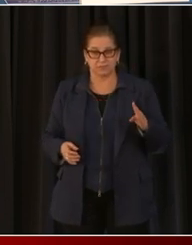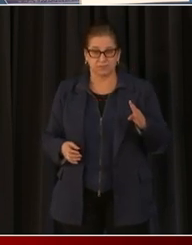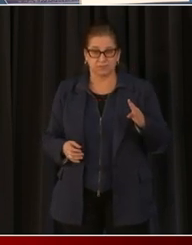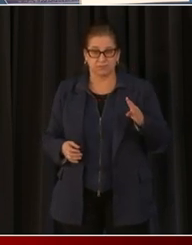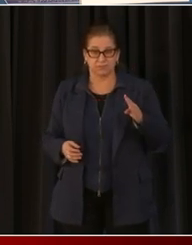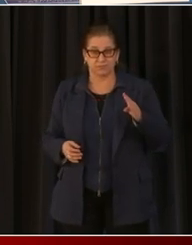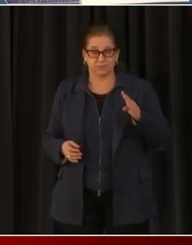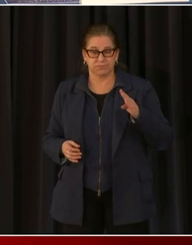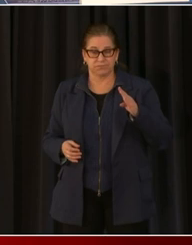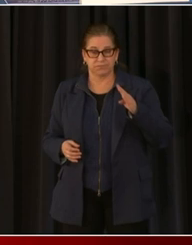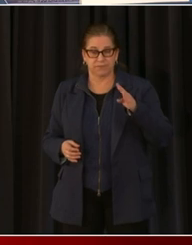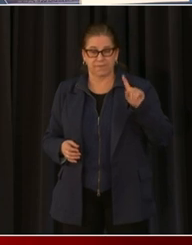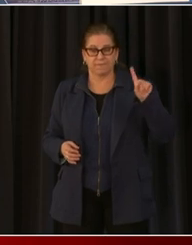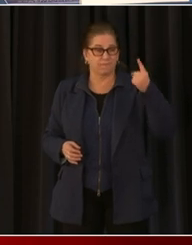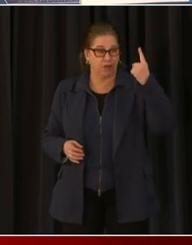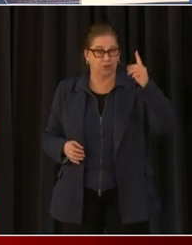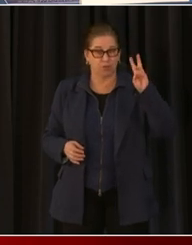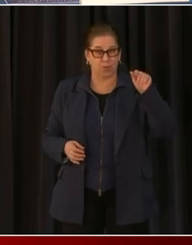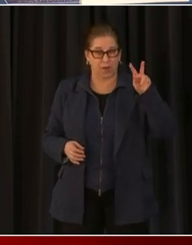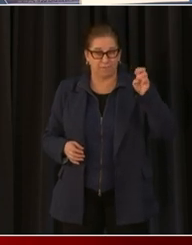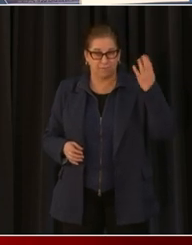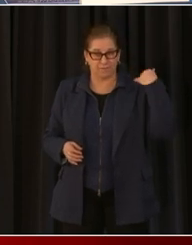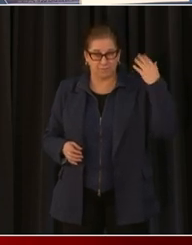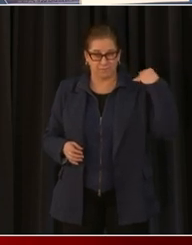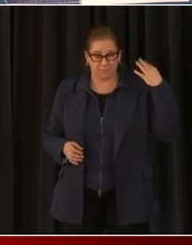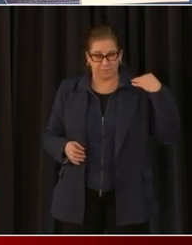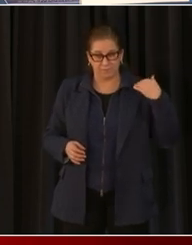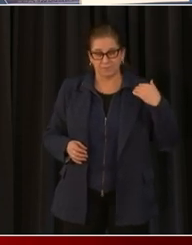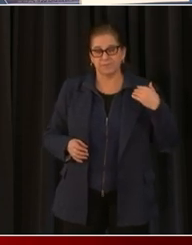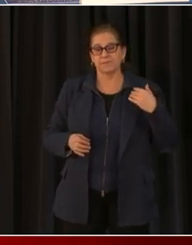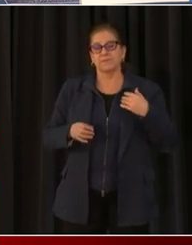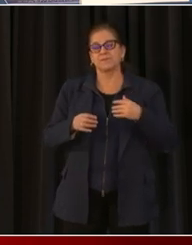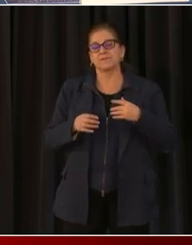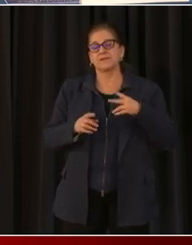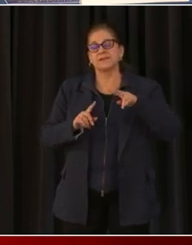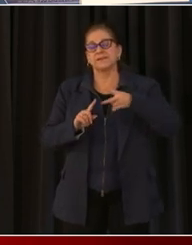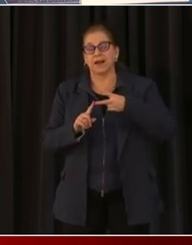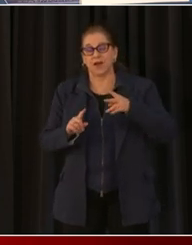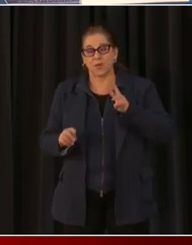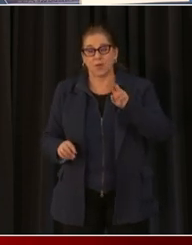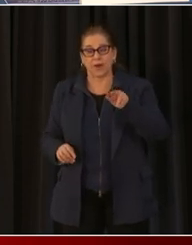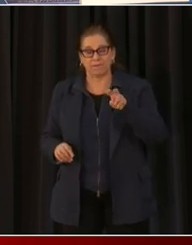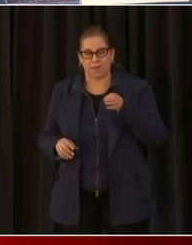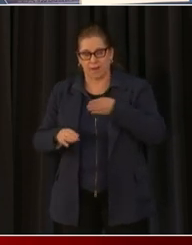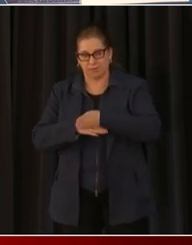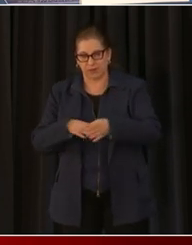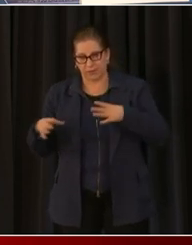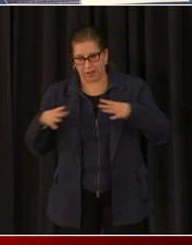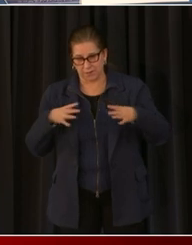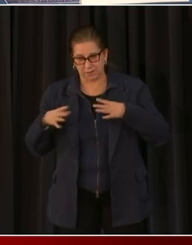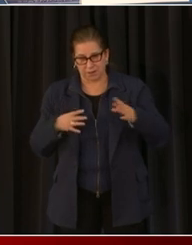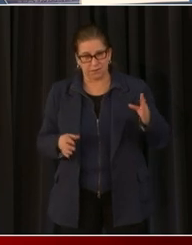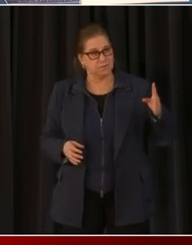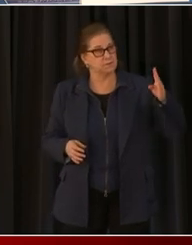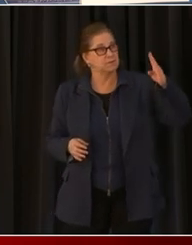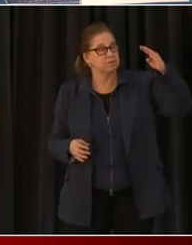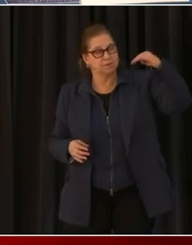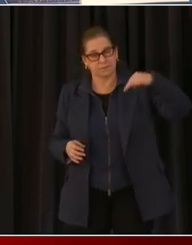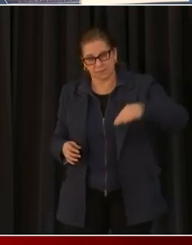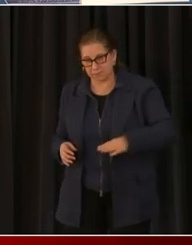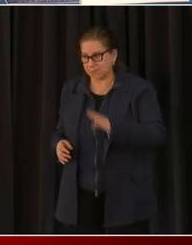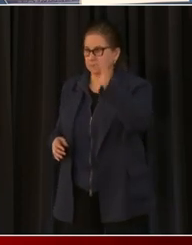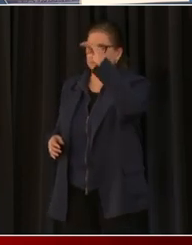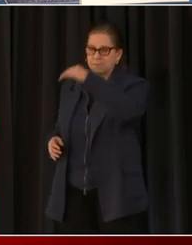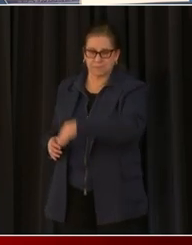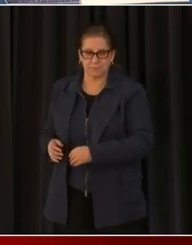wave of cases. And you'll notice that after the holidays, we had additional large wave with cases being higher than